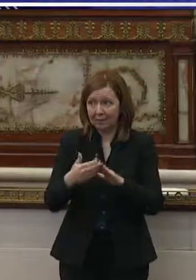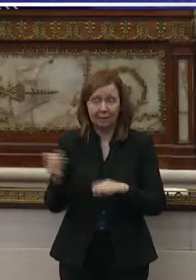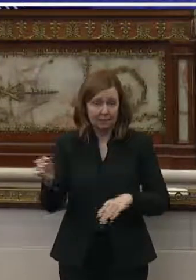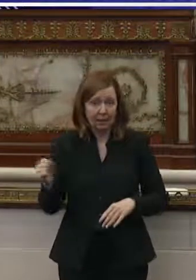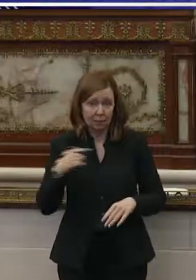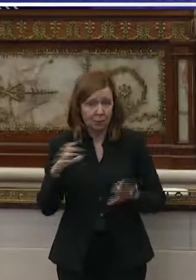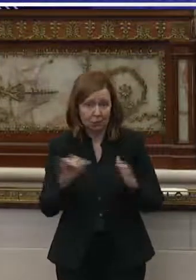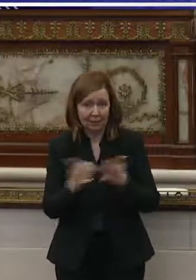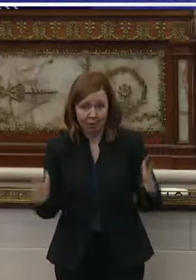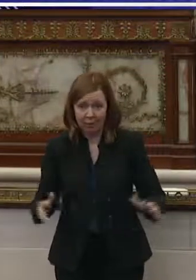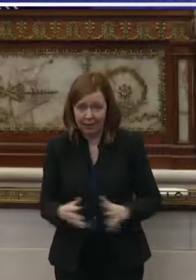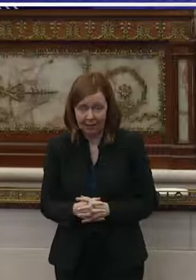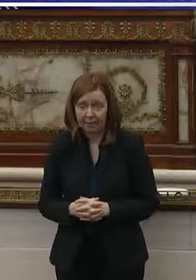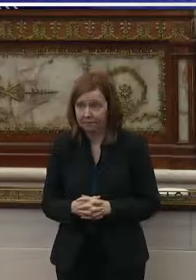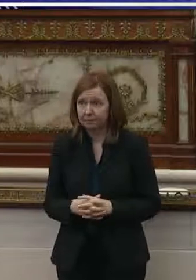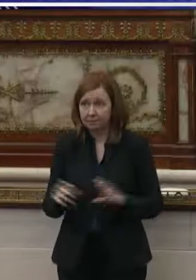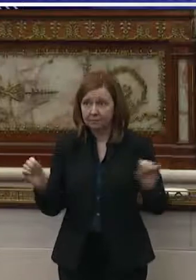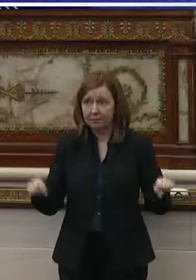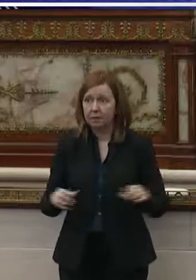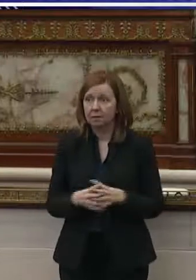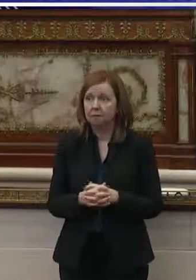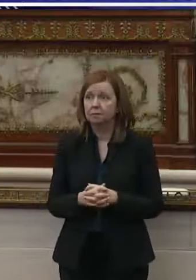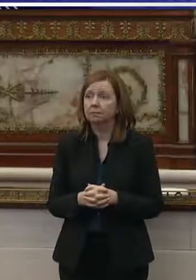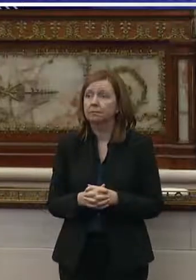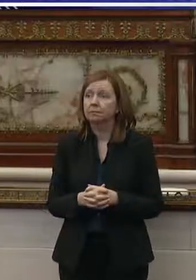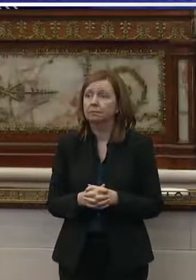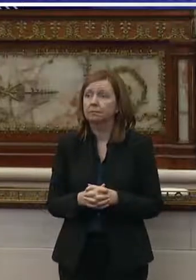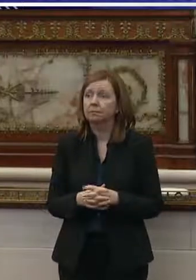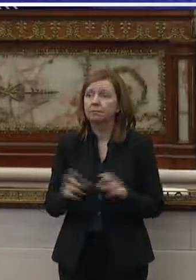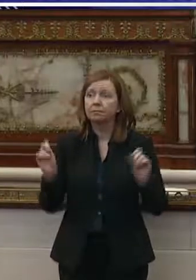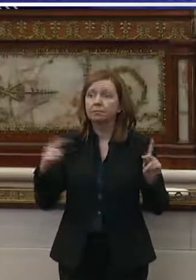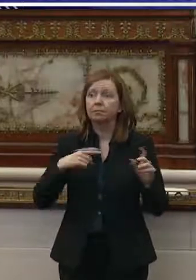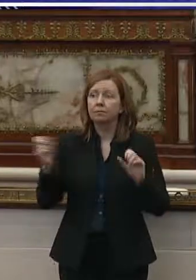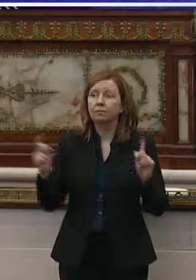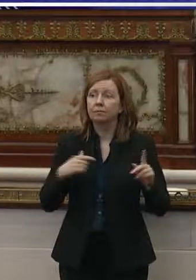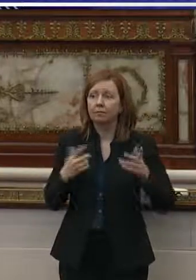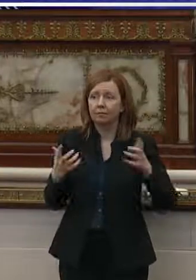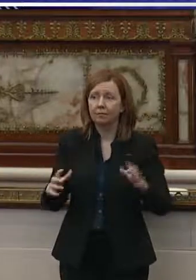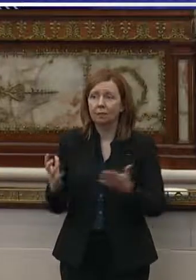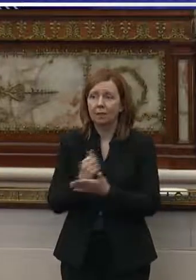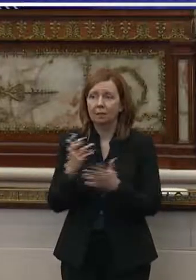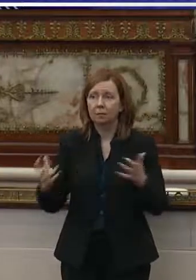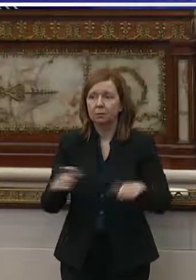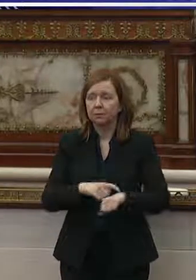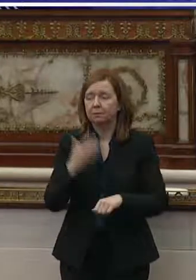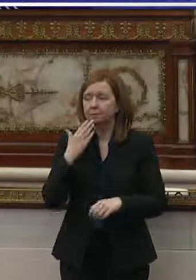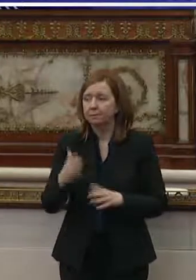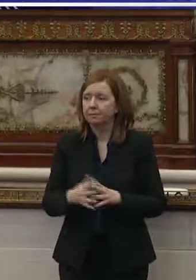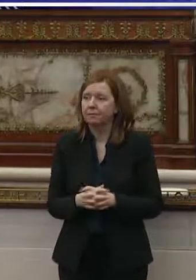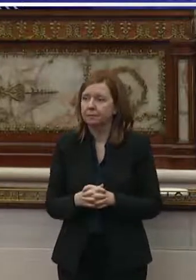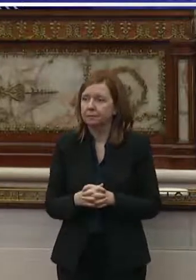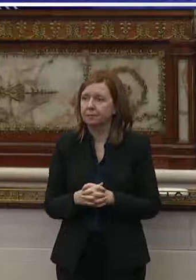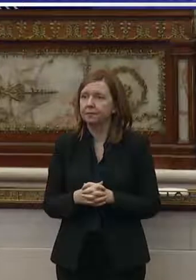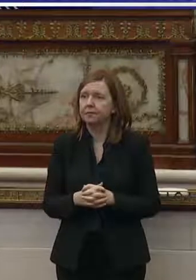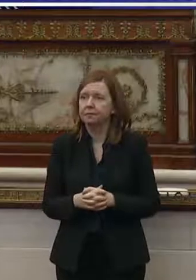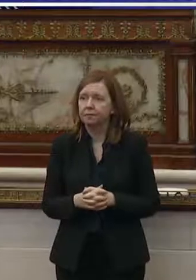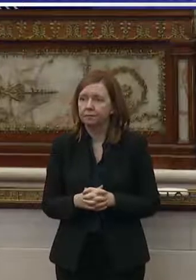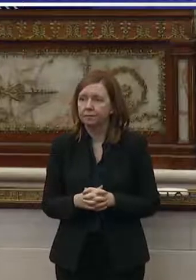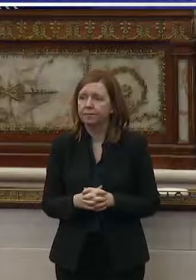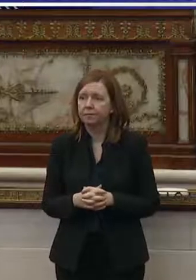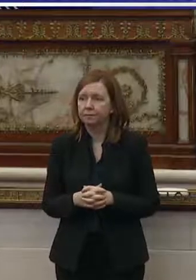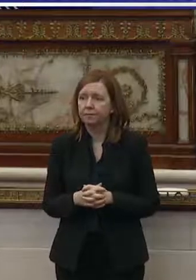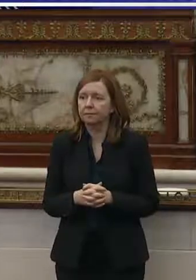Yes, we're doing that already. Absolutely. All right, I'll come back. I don't want to take too much time. Thank you, Doctor. And thank you, Madam